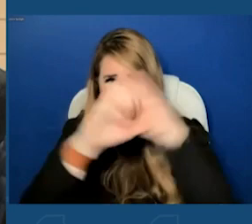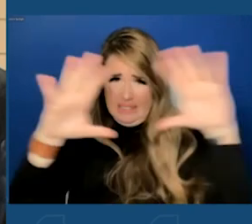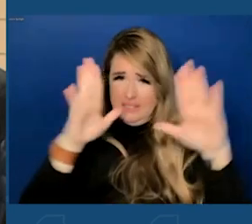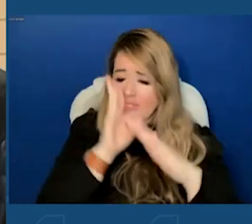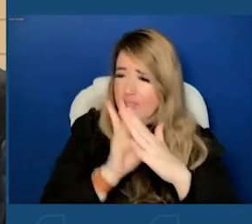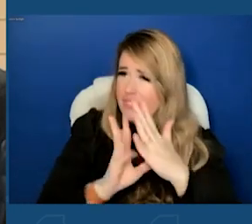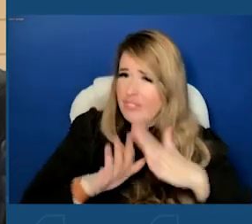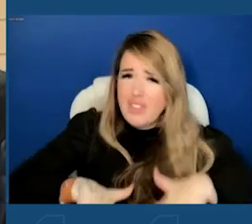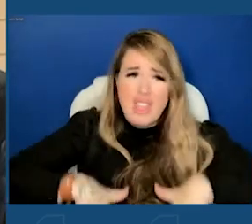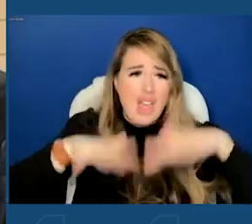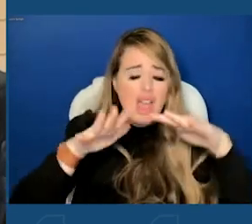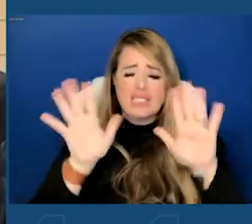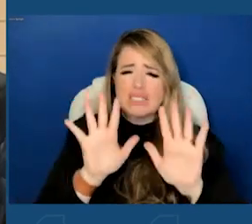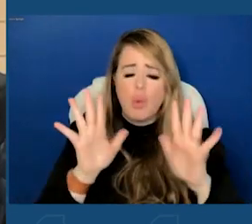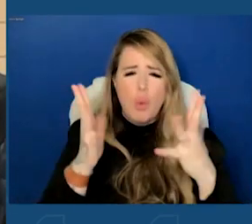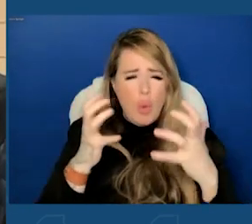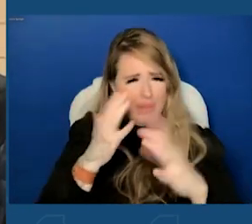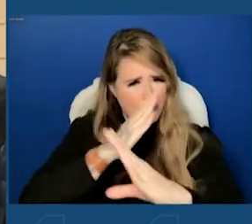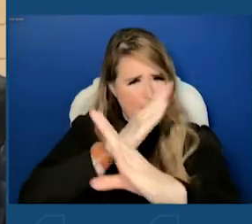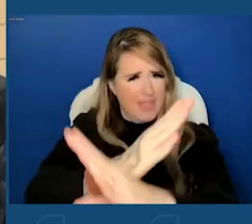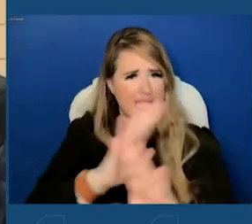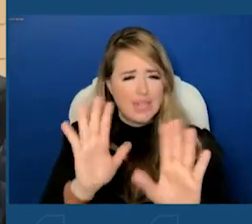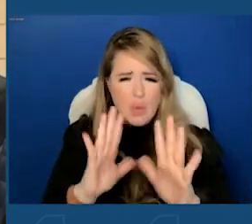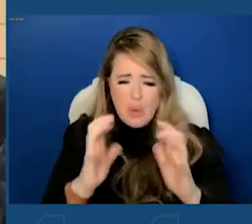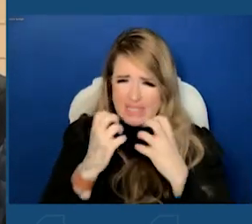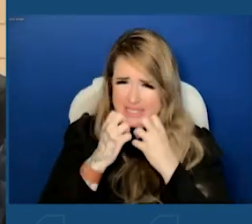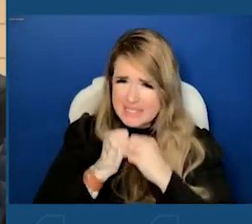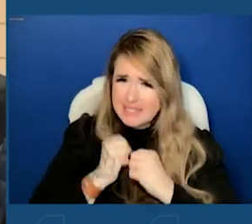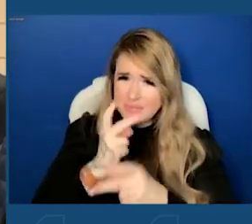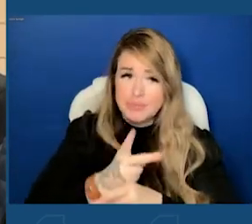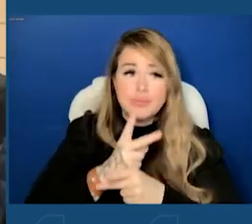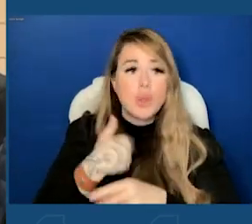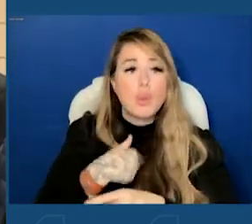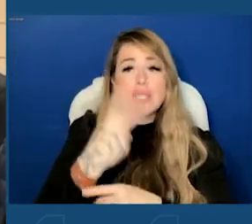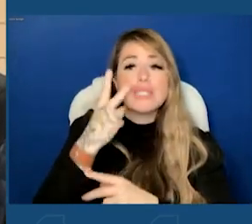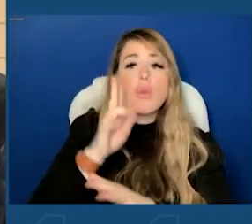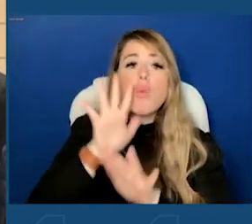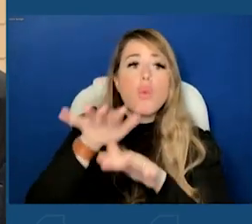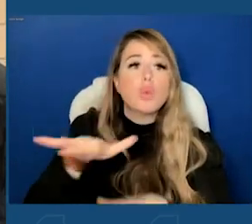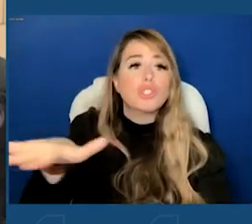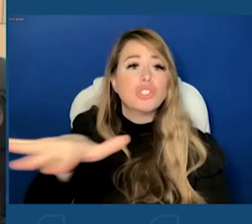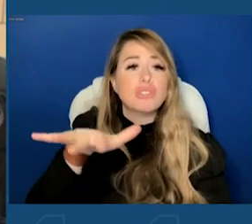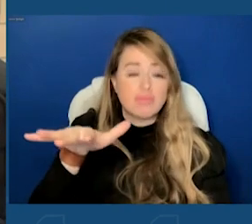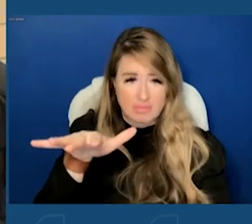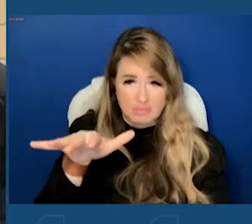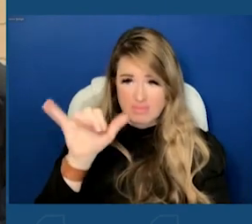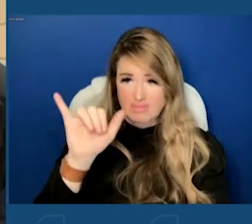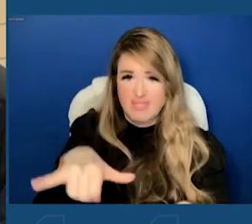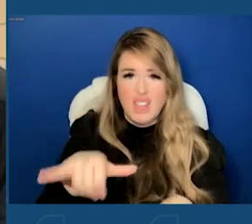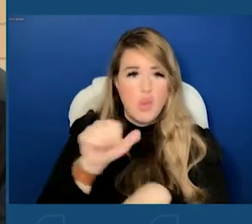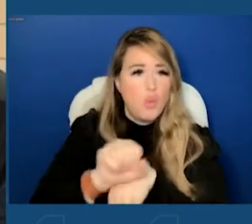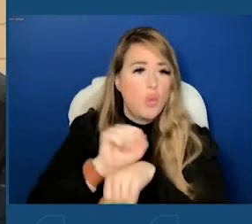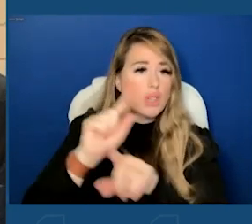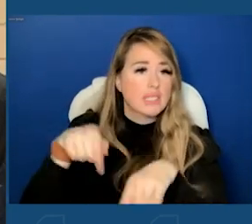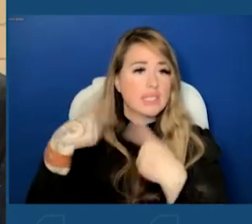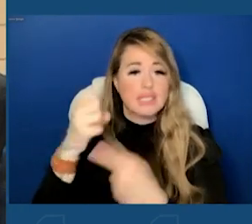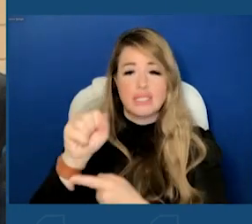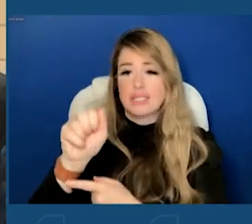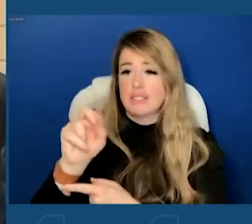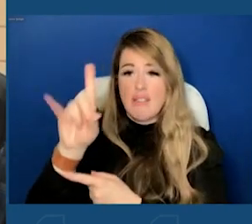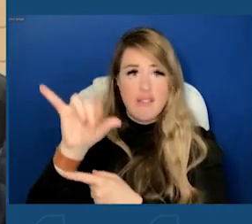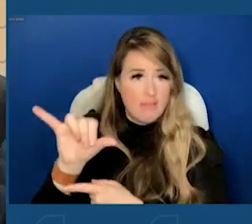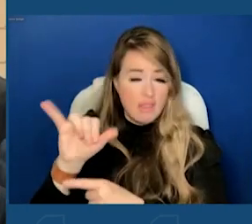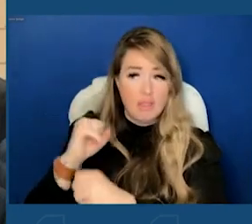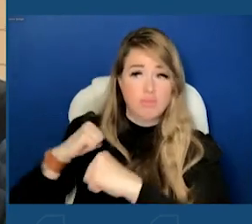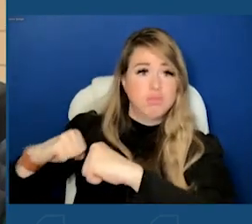One of the good things that I think that is taking place, we saw on the ocean side primarily, all of the work that was done since Sandy has held. And